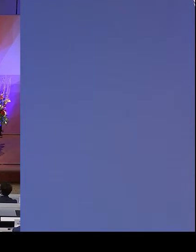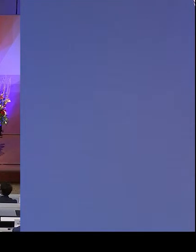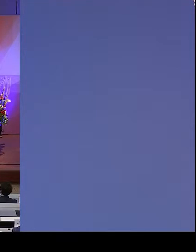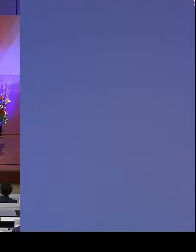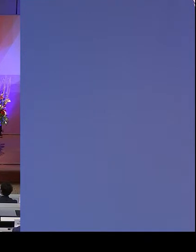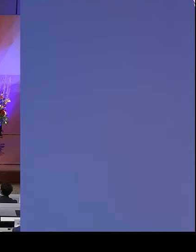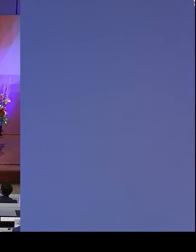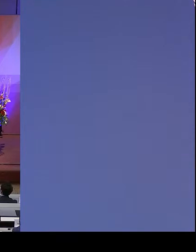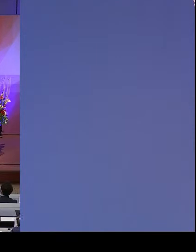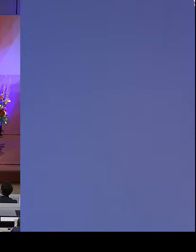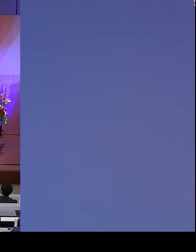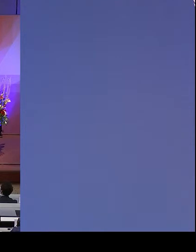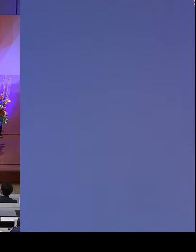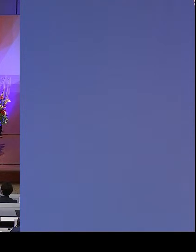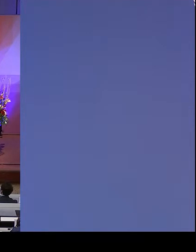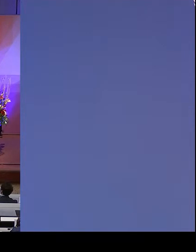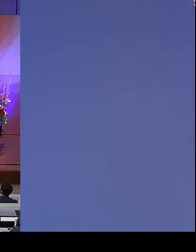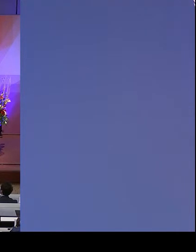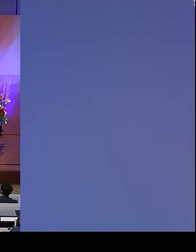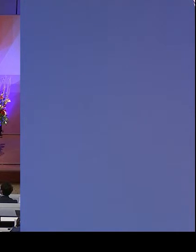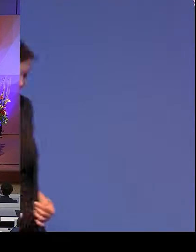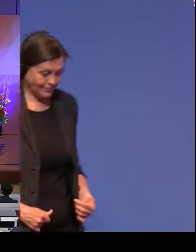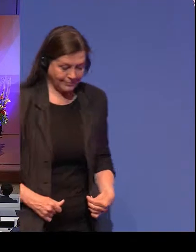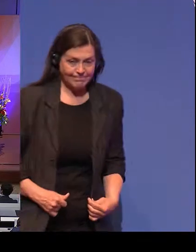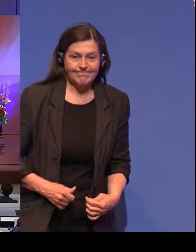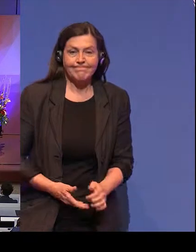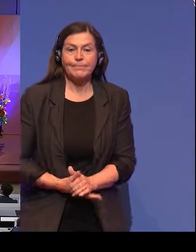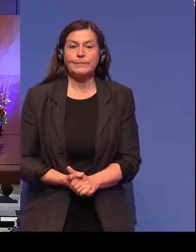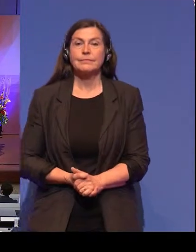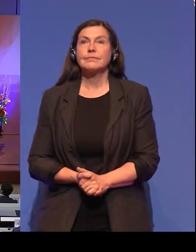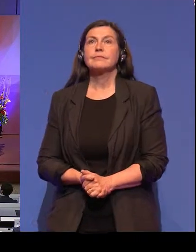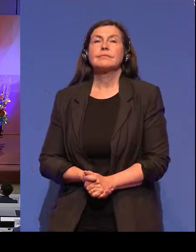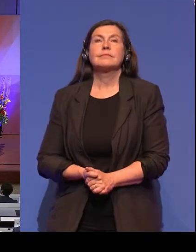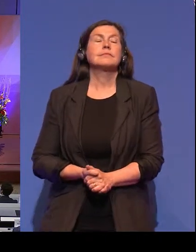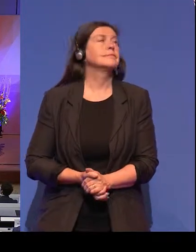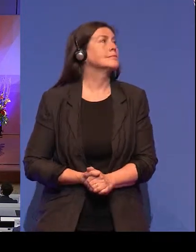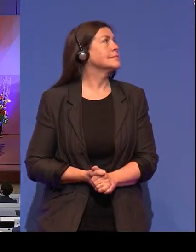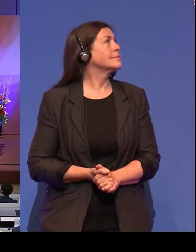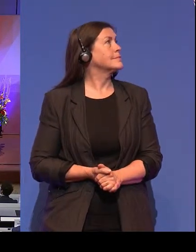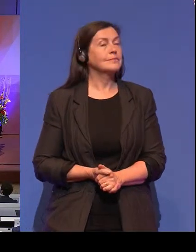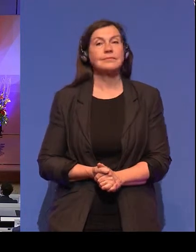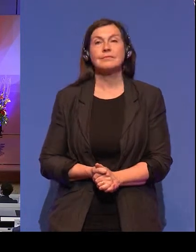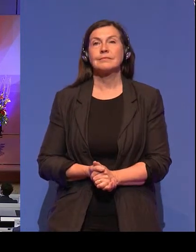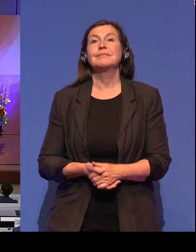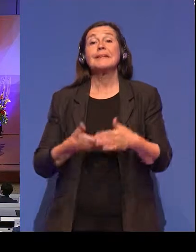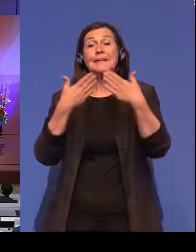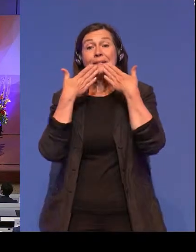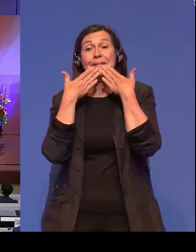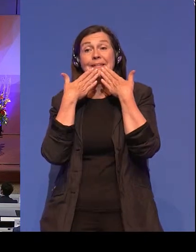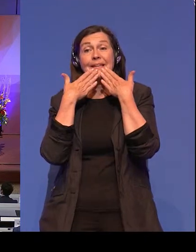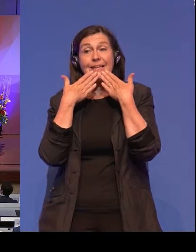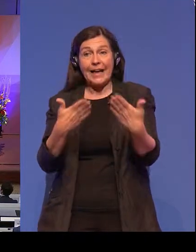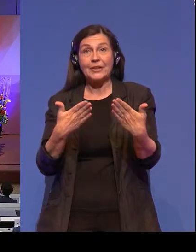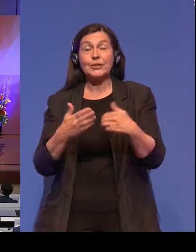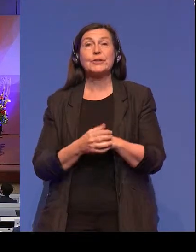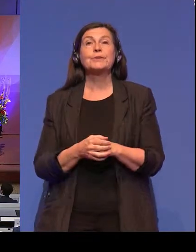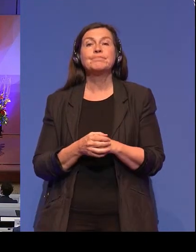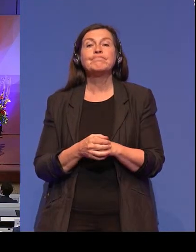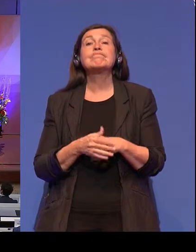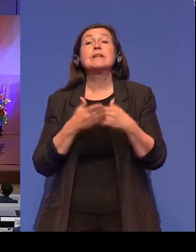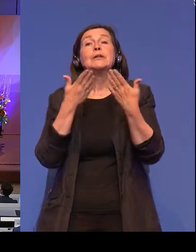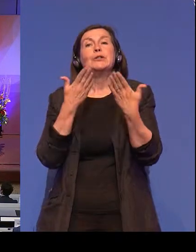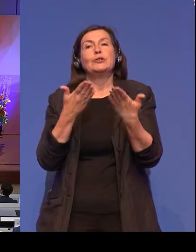I thank Ms. Tuck for her remarks. I now give the floor to Ms. Fikitamoloa